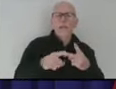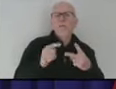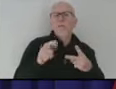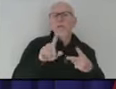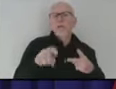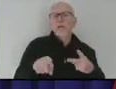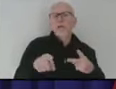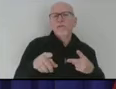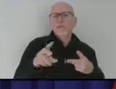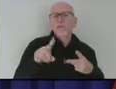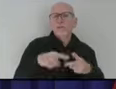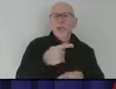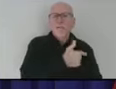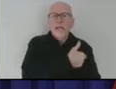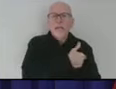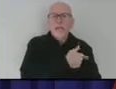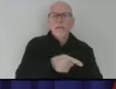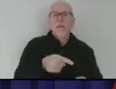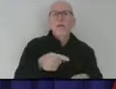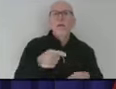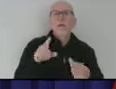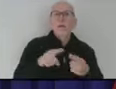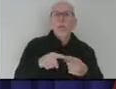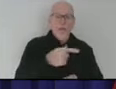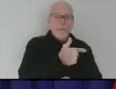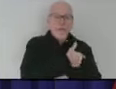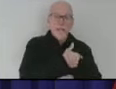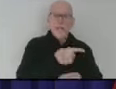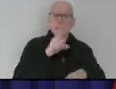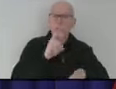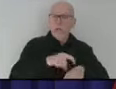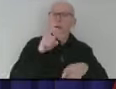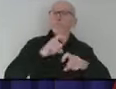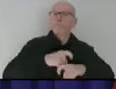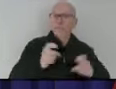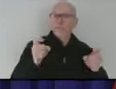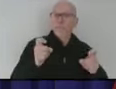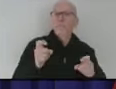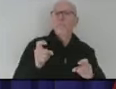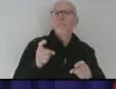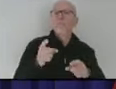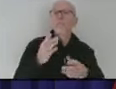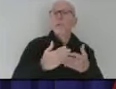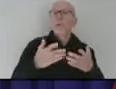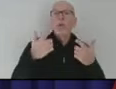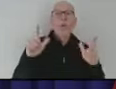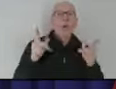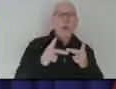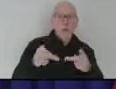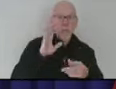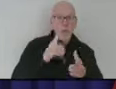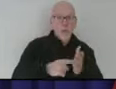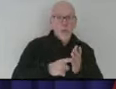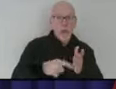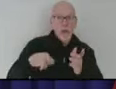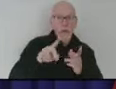the vaccine. Once that vaccine comes out, if some places like large venues start requiring people